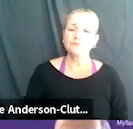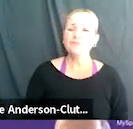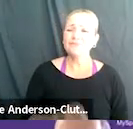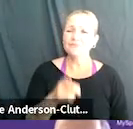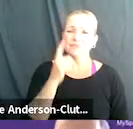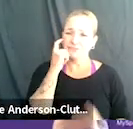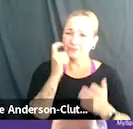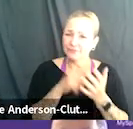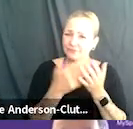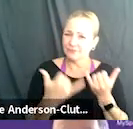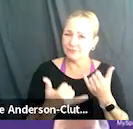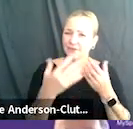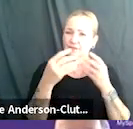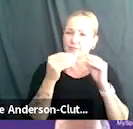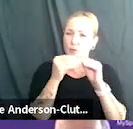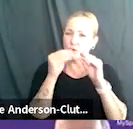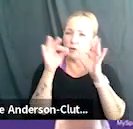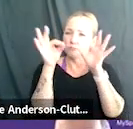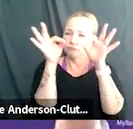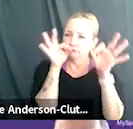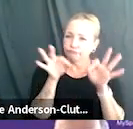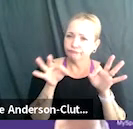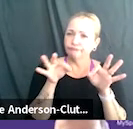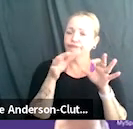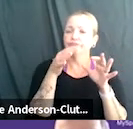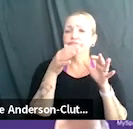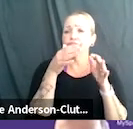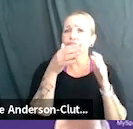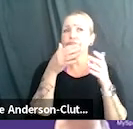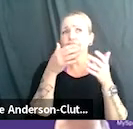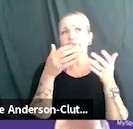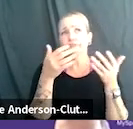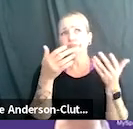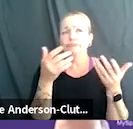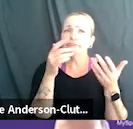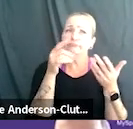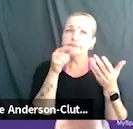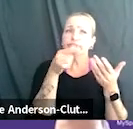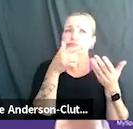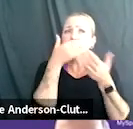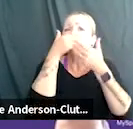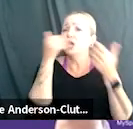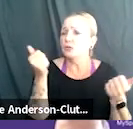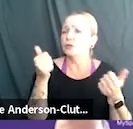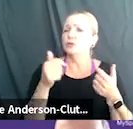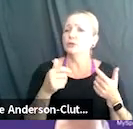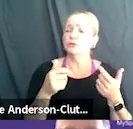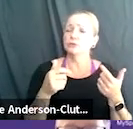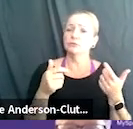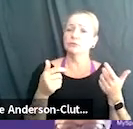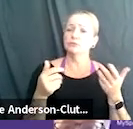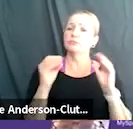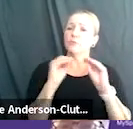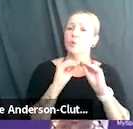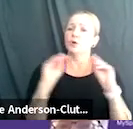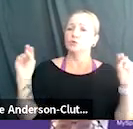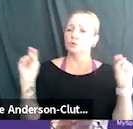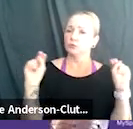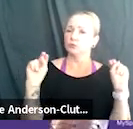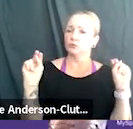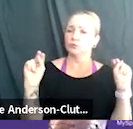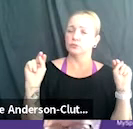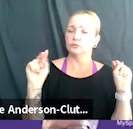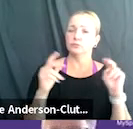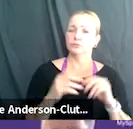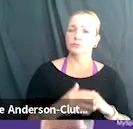more, perhaps better operationally defined in terms of being able to somewhat objectively understand what's being